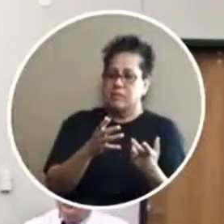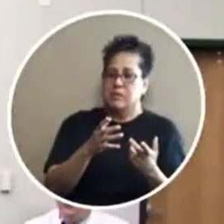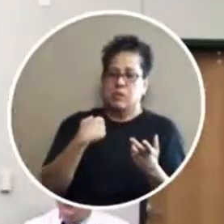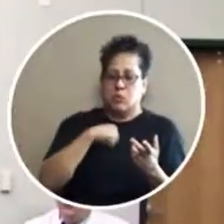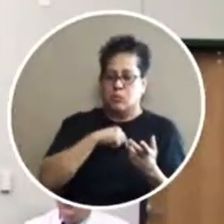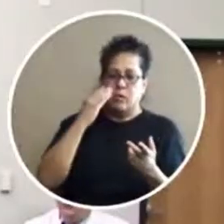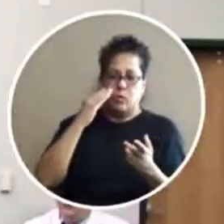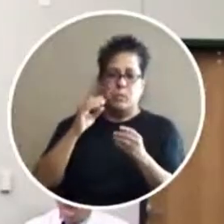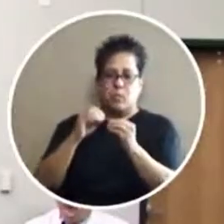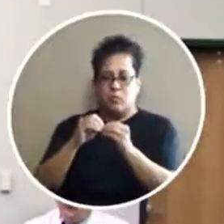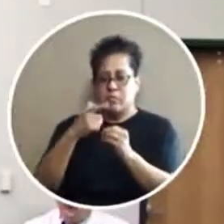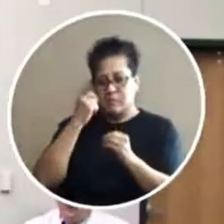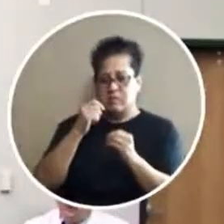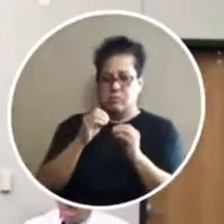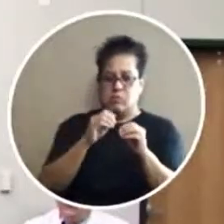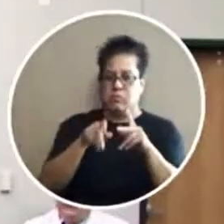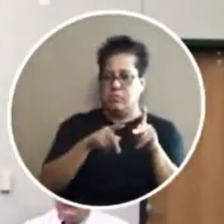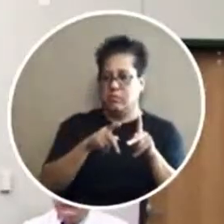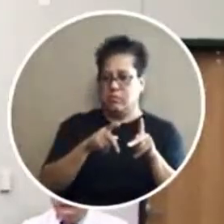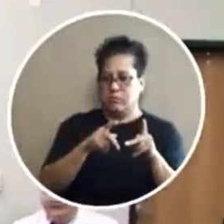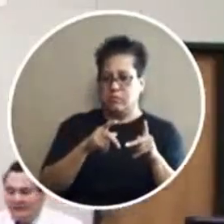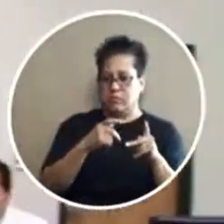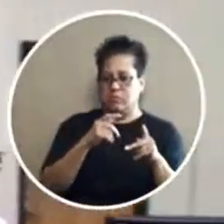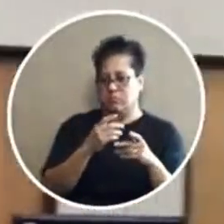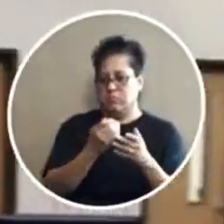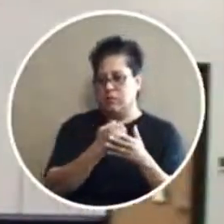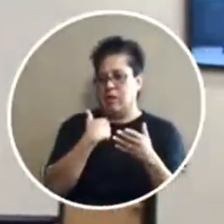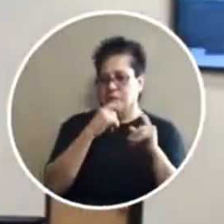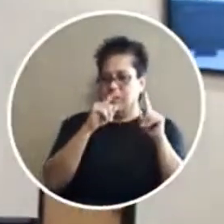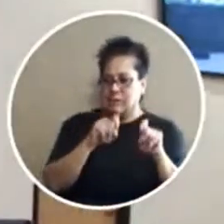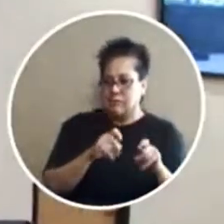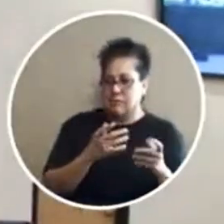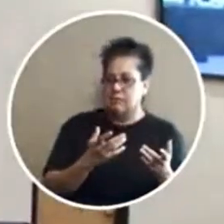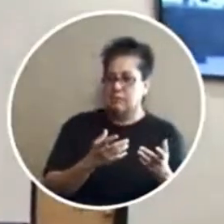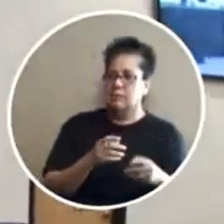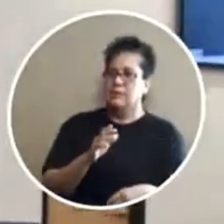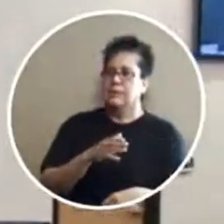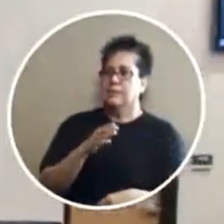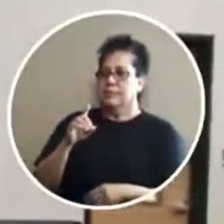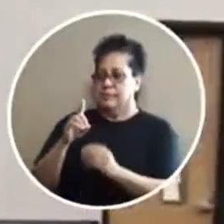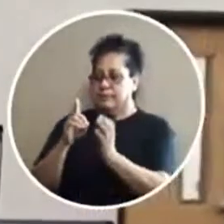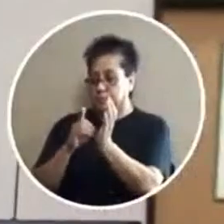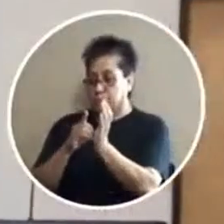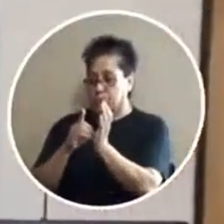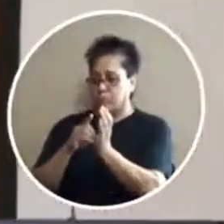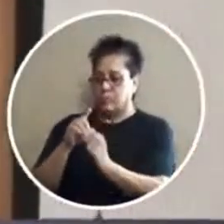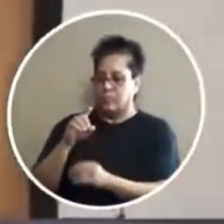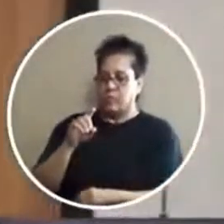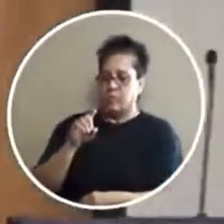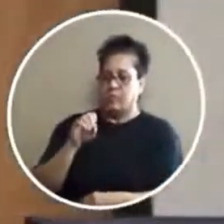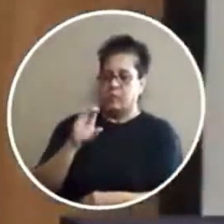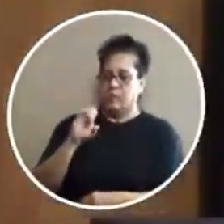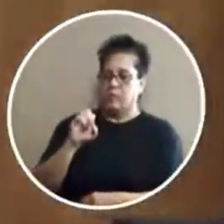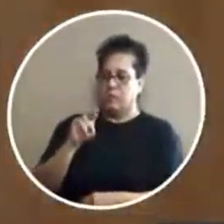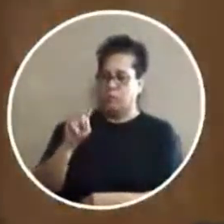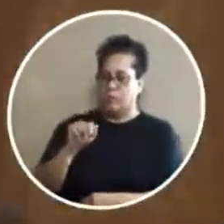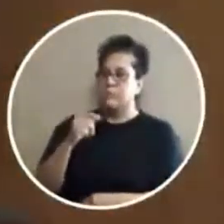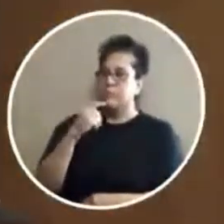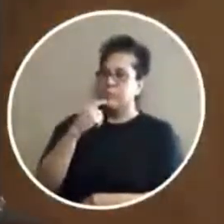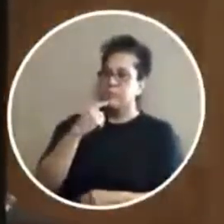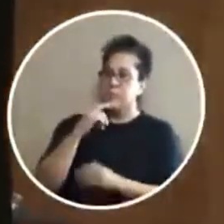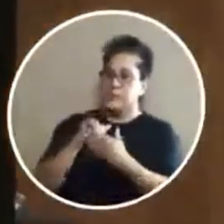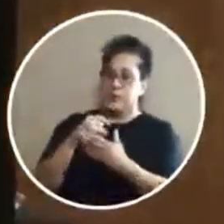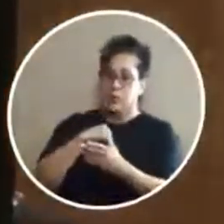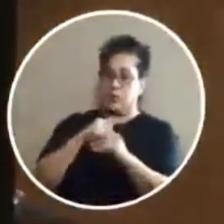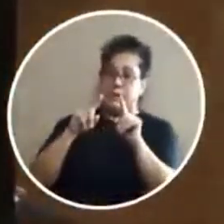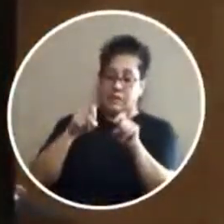them more than there have been. Well, definitely, and there's different ways that we need to see this. As we